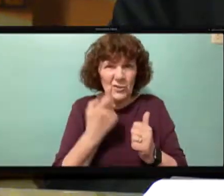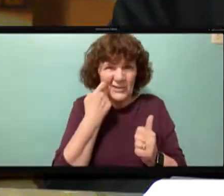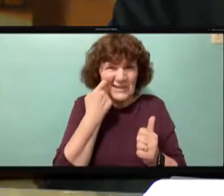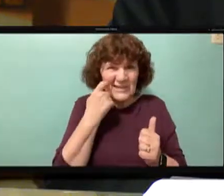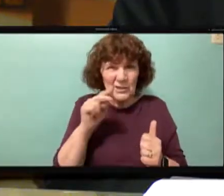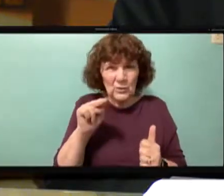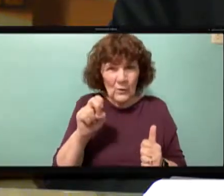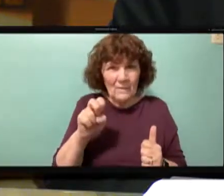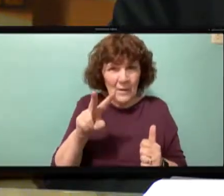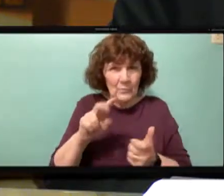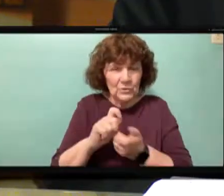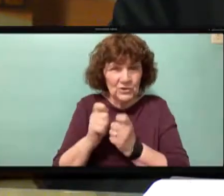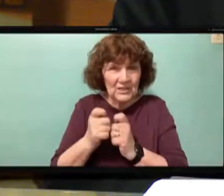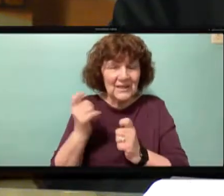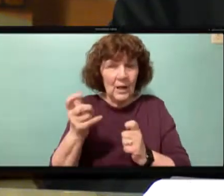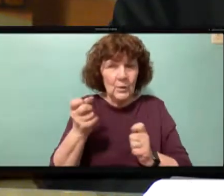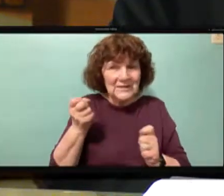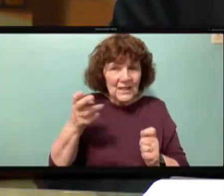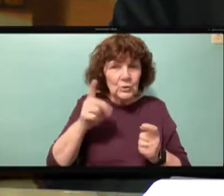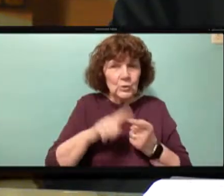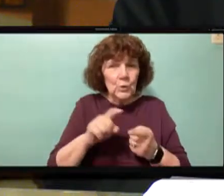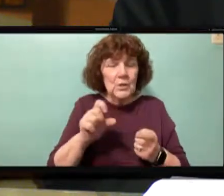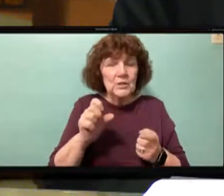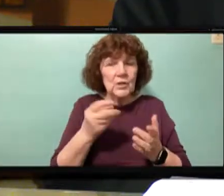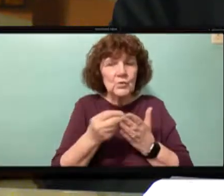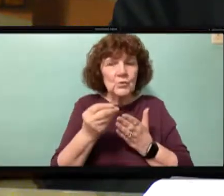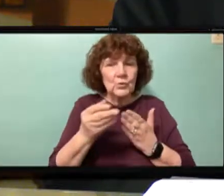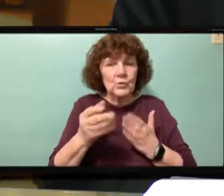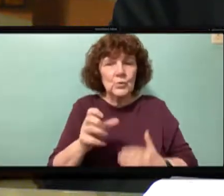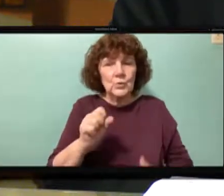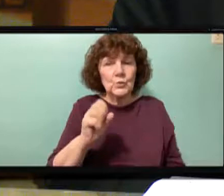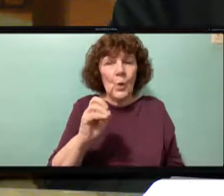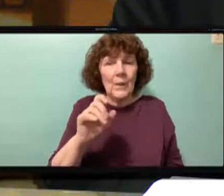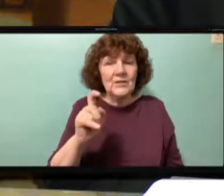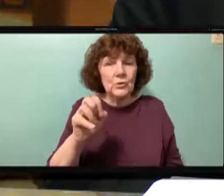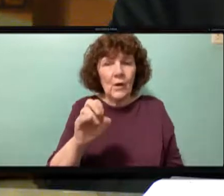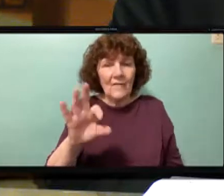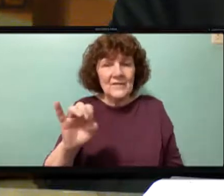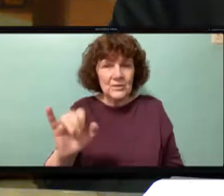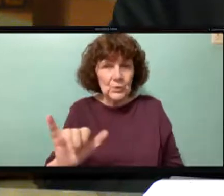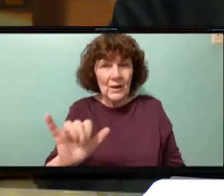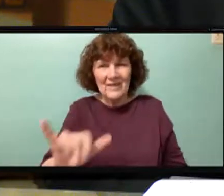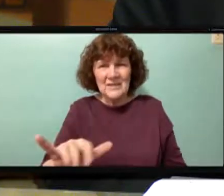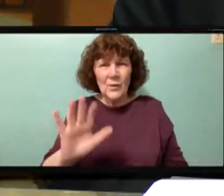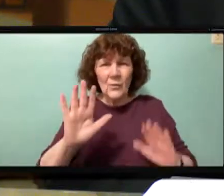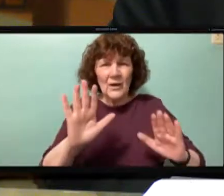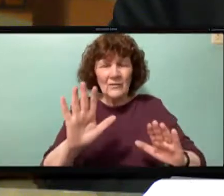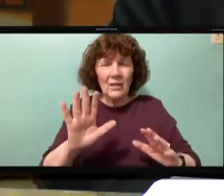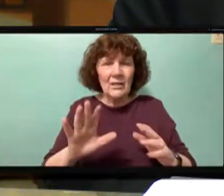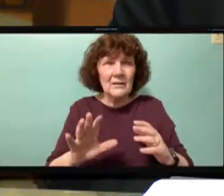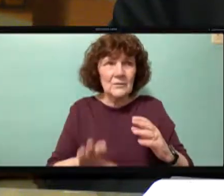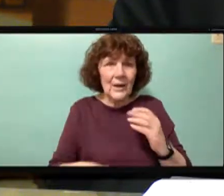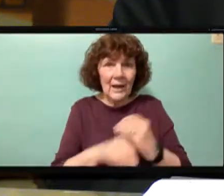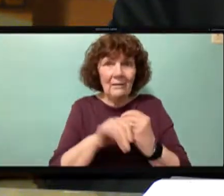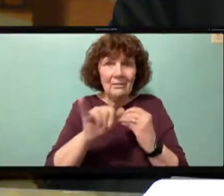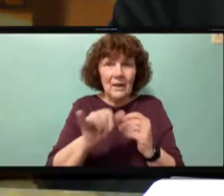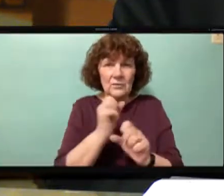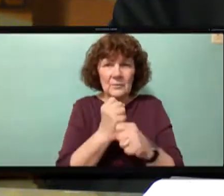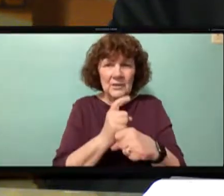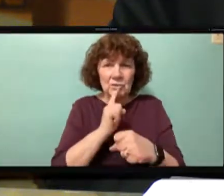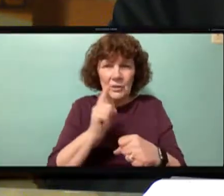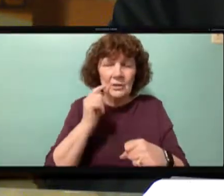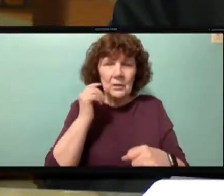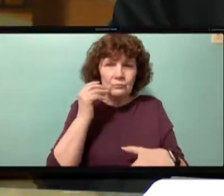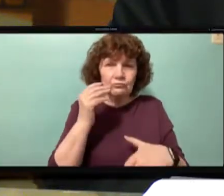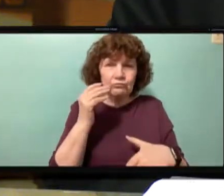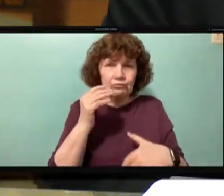an excellent addition to just check that the process is operating as it should and that the city's complying with the